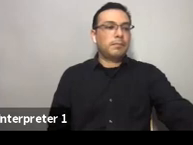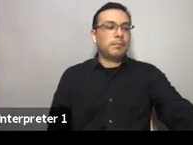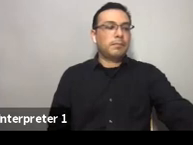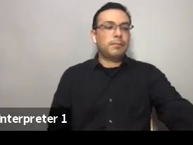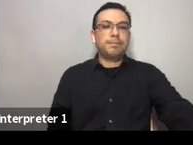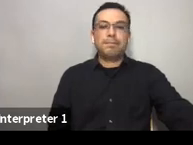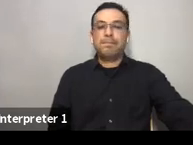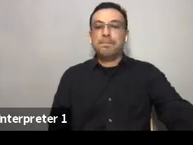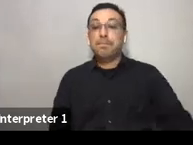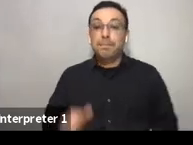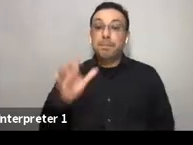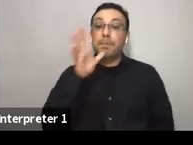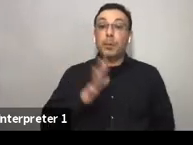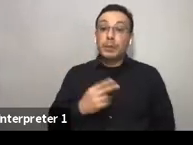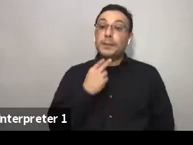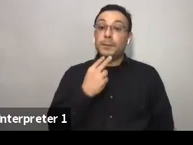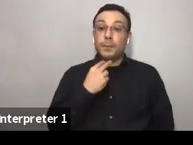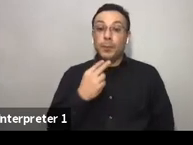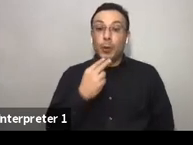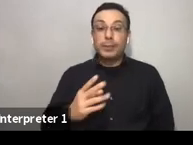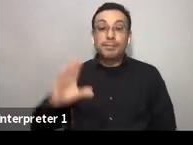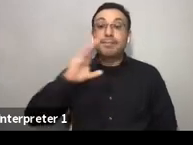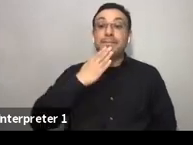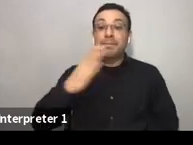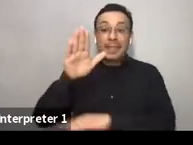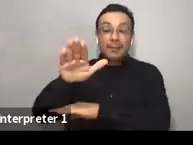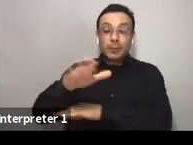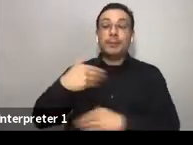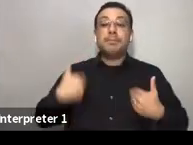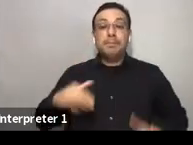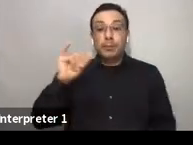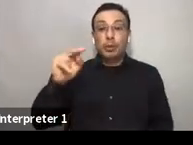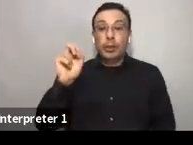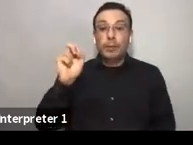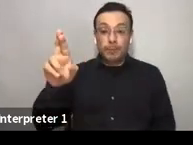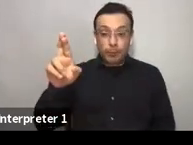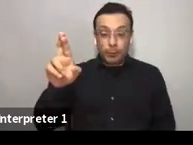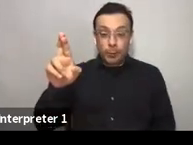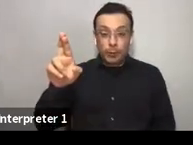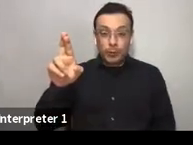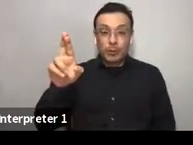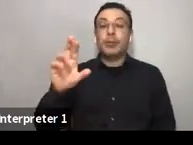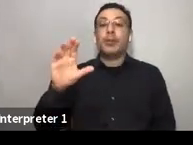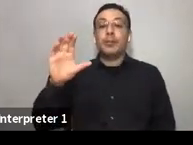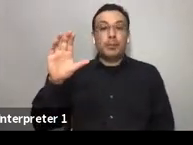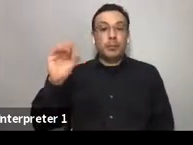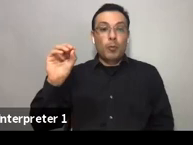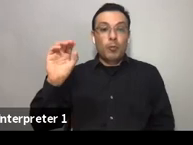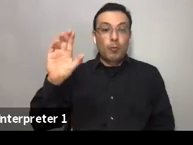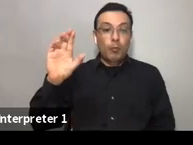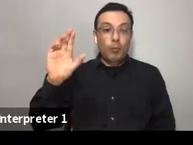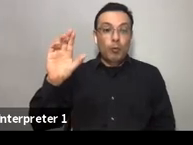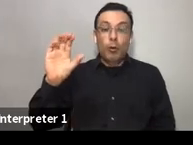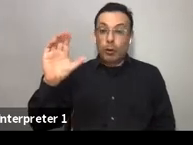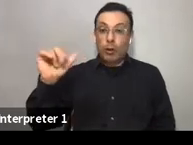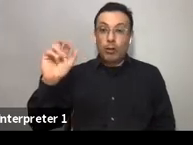Good afternoon, everyone. This is Jennifer Clark, the Operations Coordinator at the New York State Coalition Against